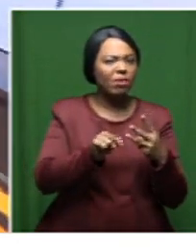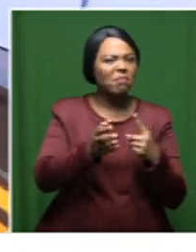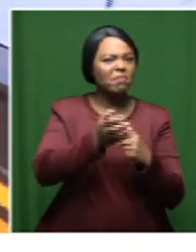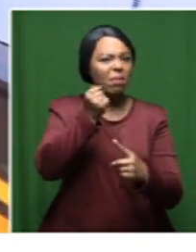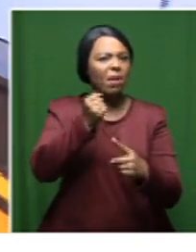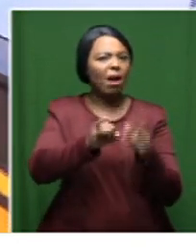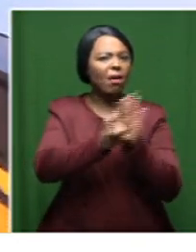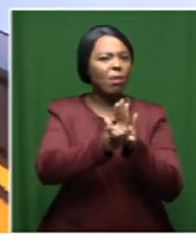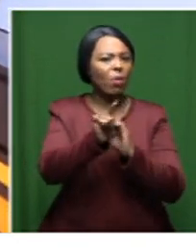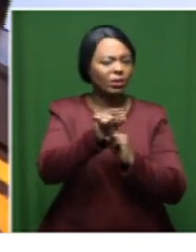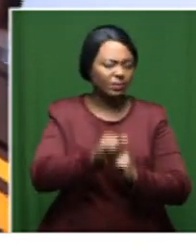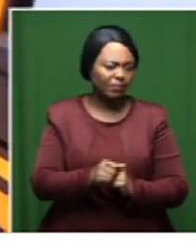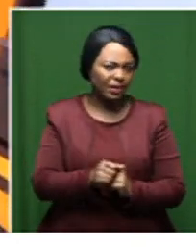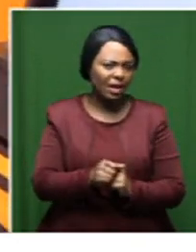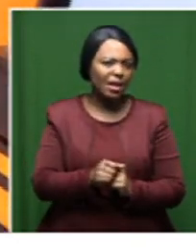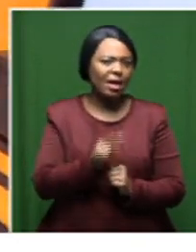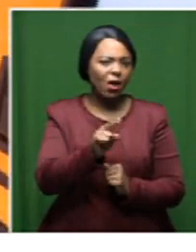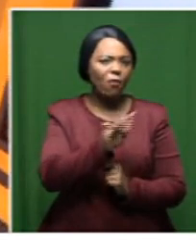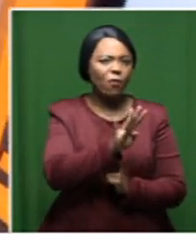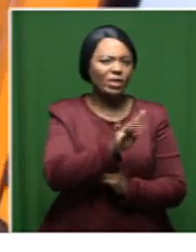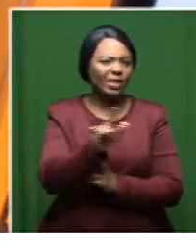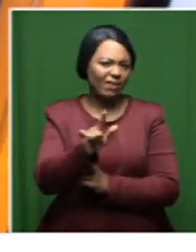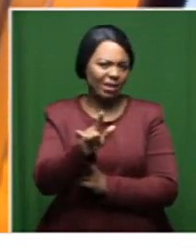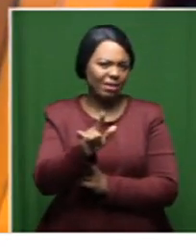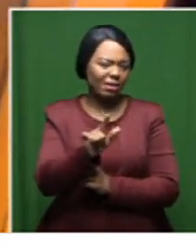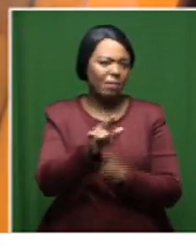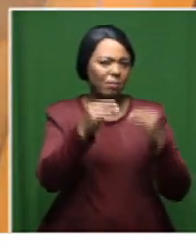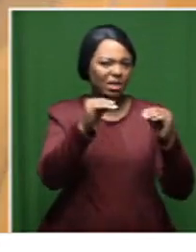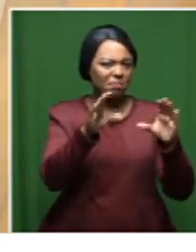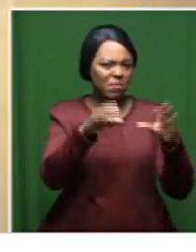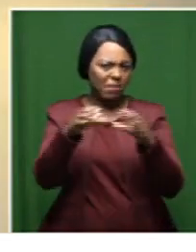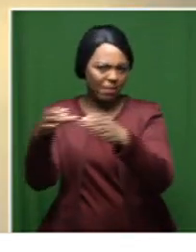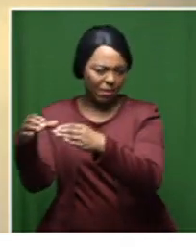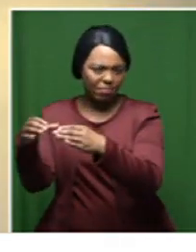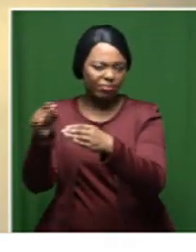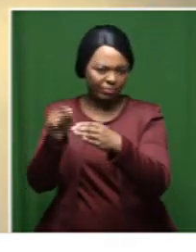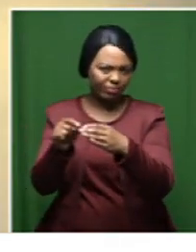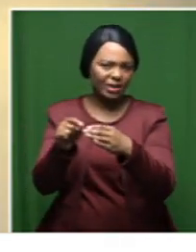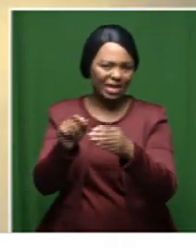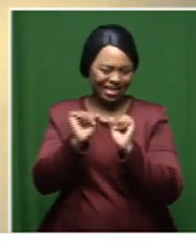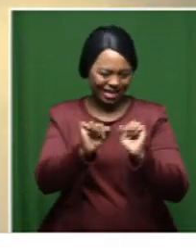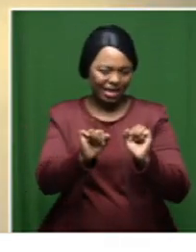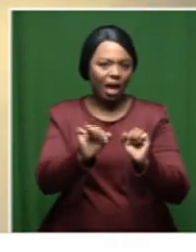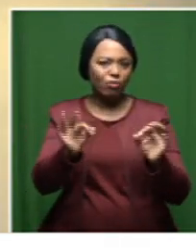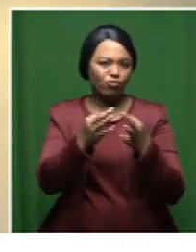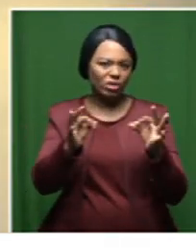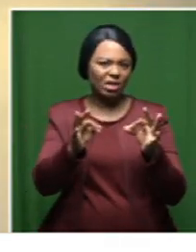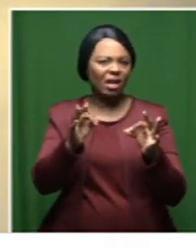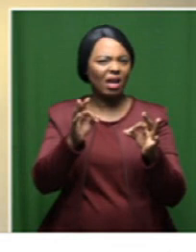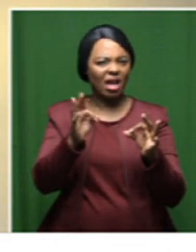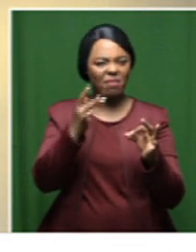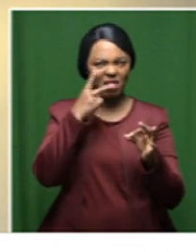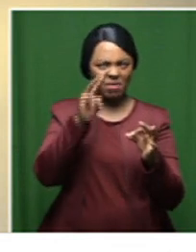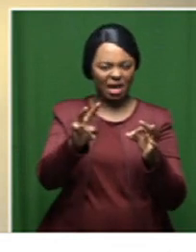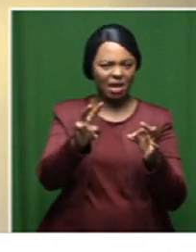we identified up to 47 revenue streams that that seem to be viable